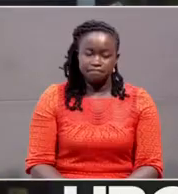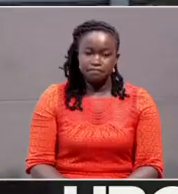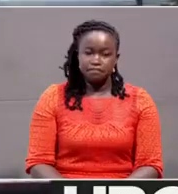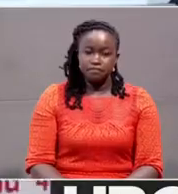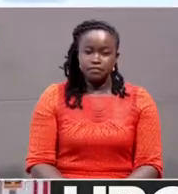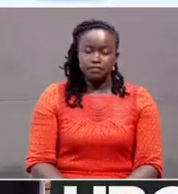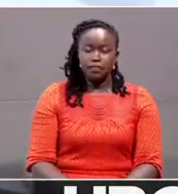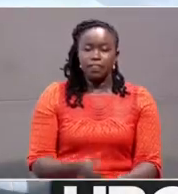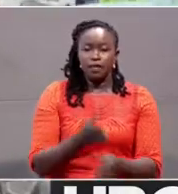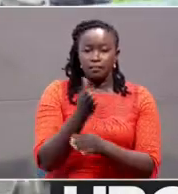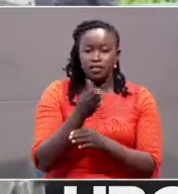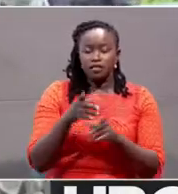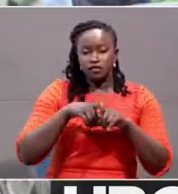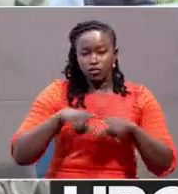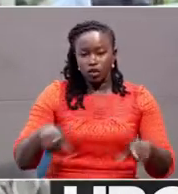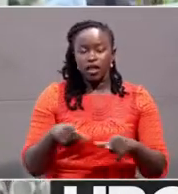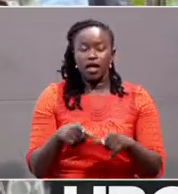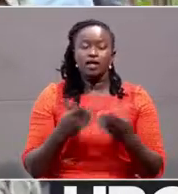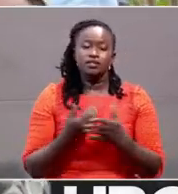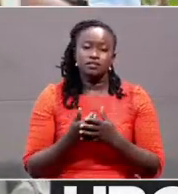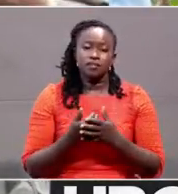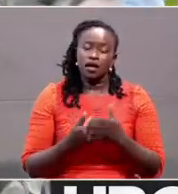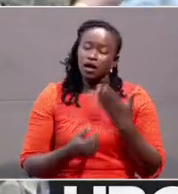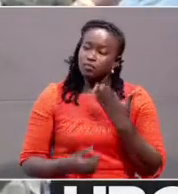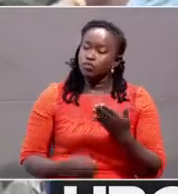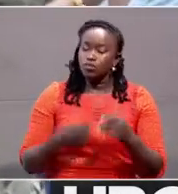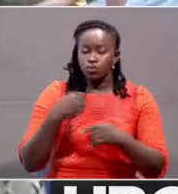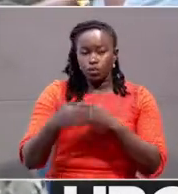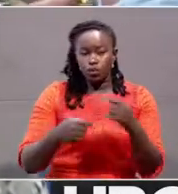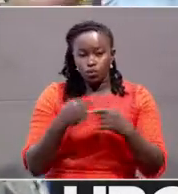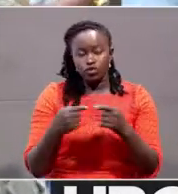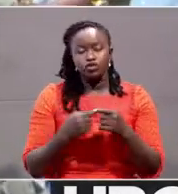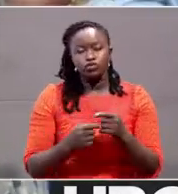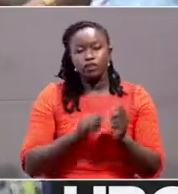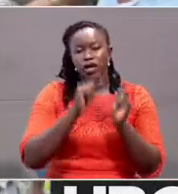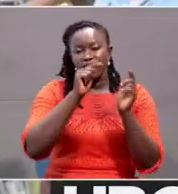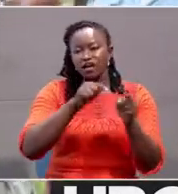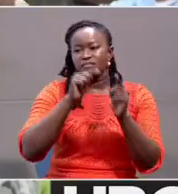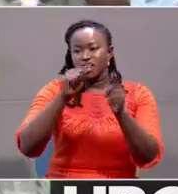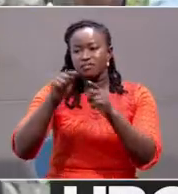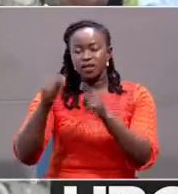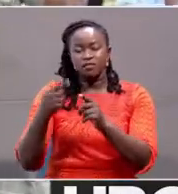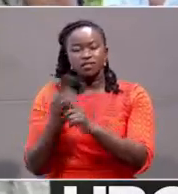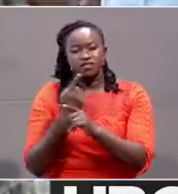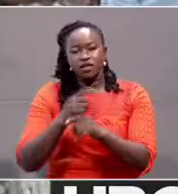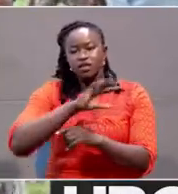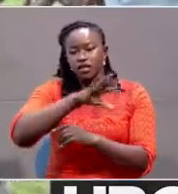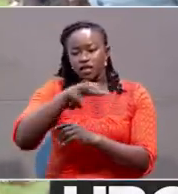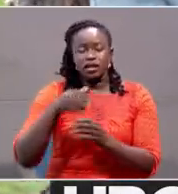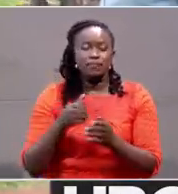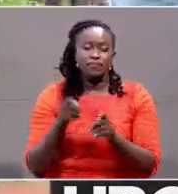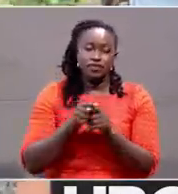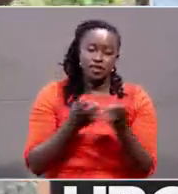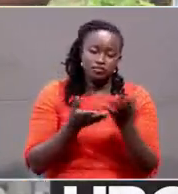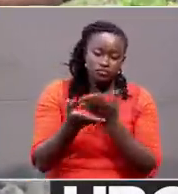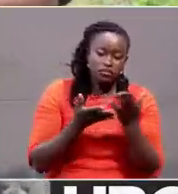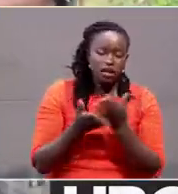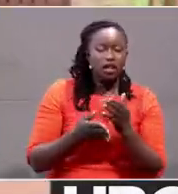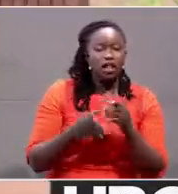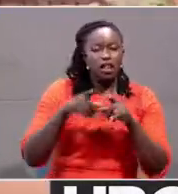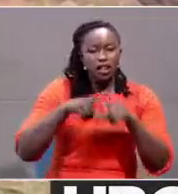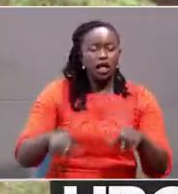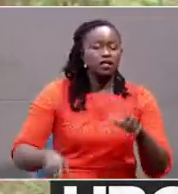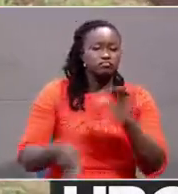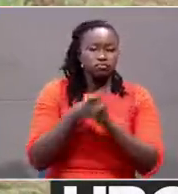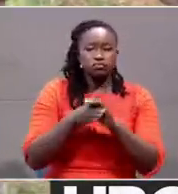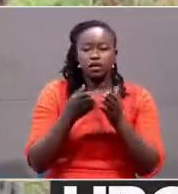The Minister for Lands, Judith Nabakoba, continues combing different parts of the country to mediate into pending and forceful land evictions.